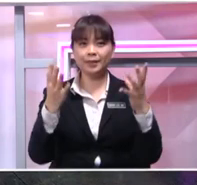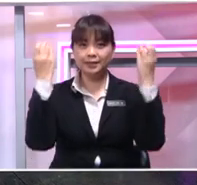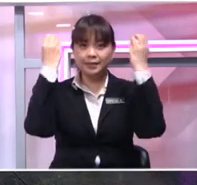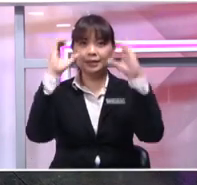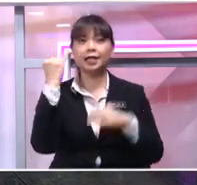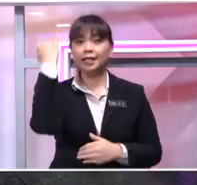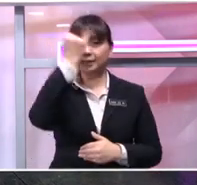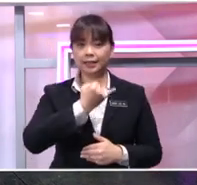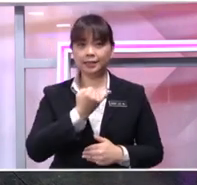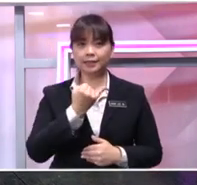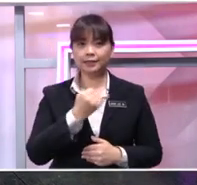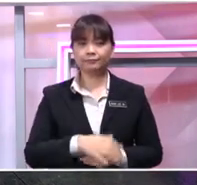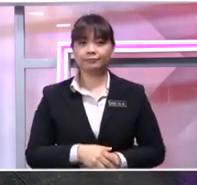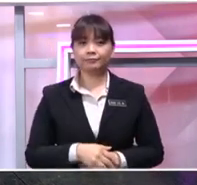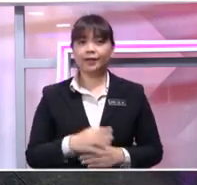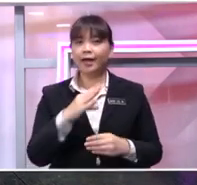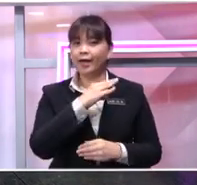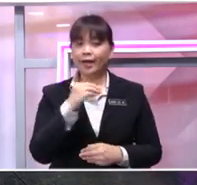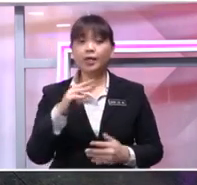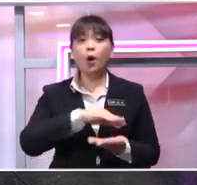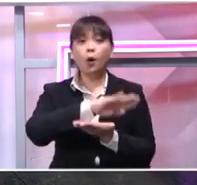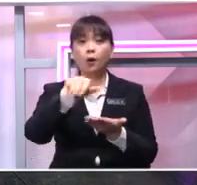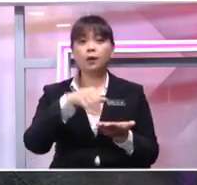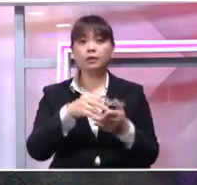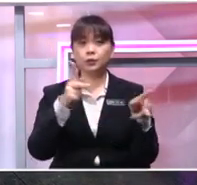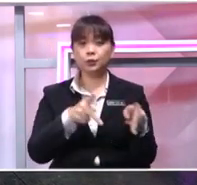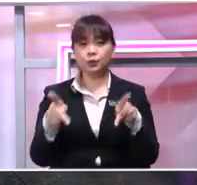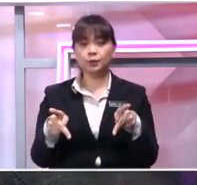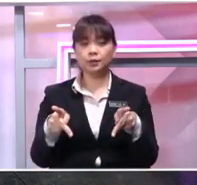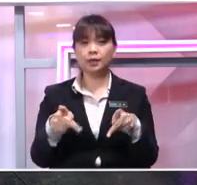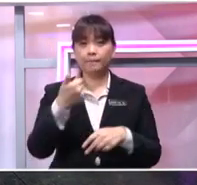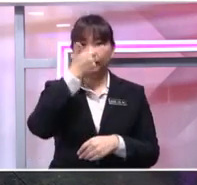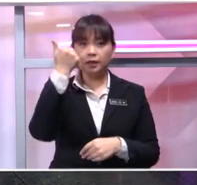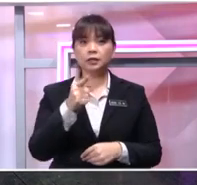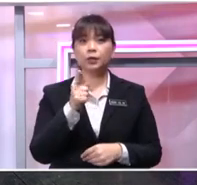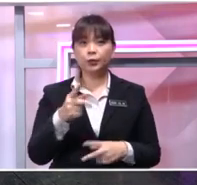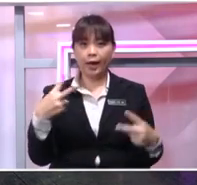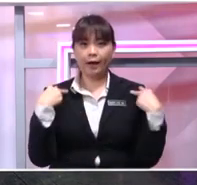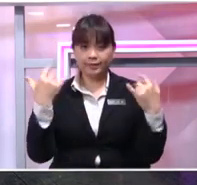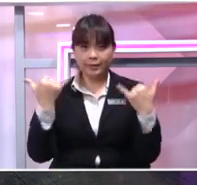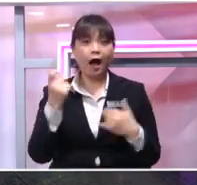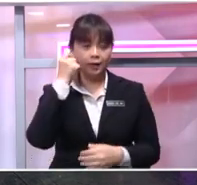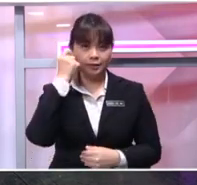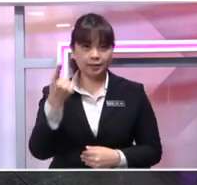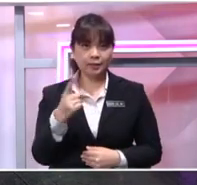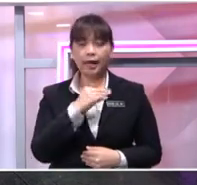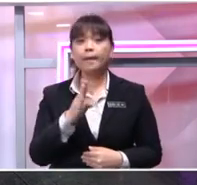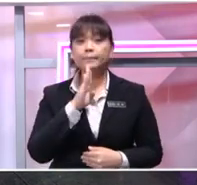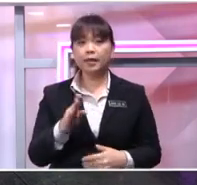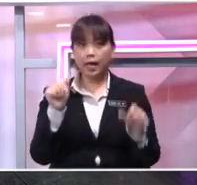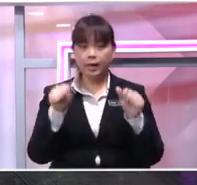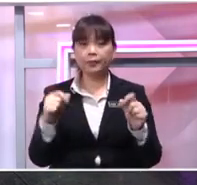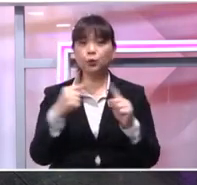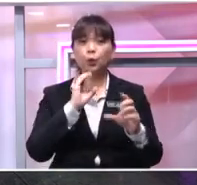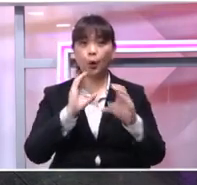of course, to the fantastic pupils of Teacher Izzati as well, because you have now understand and be able to